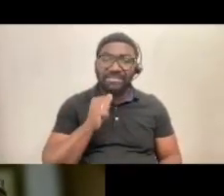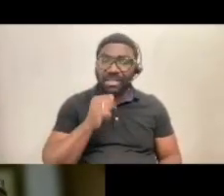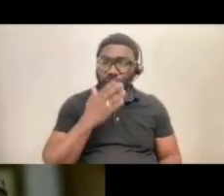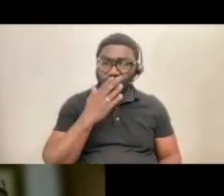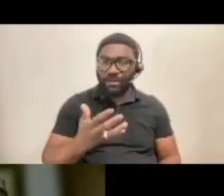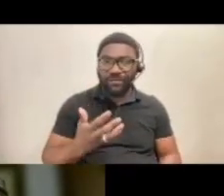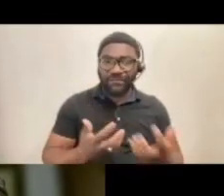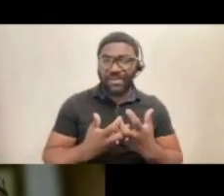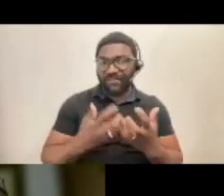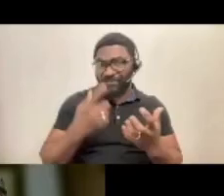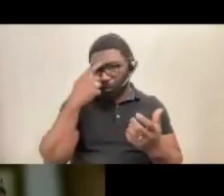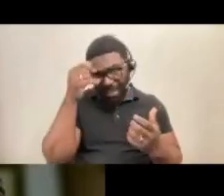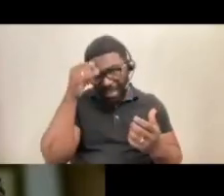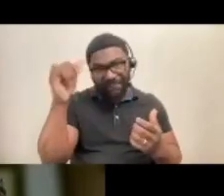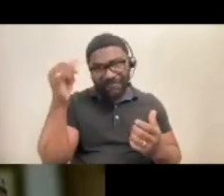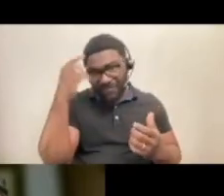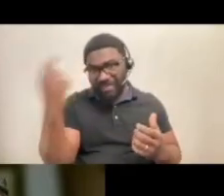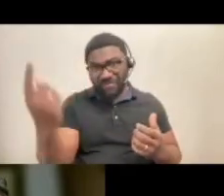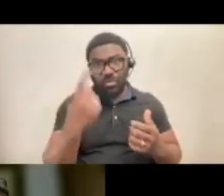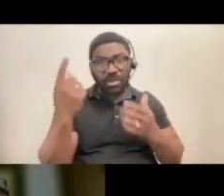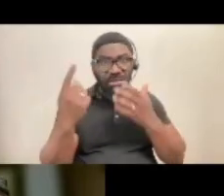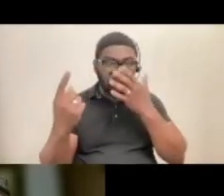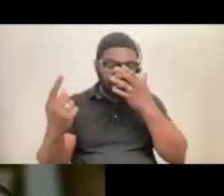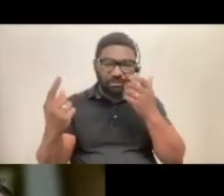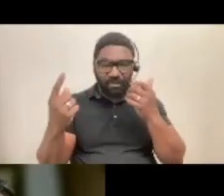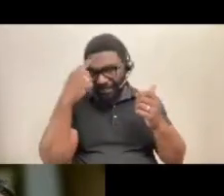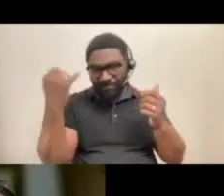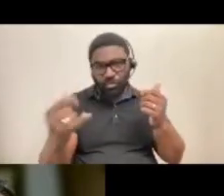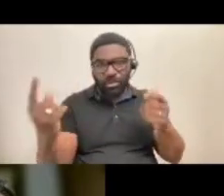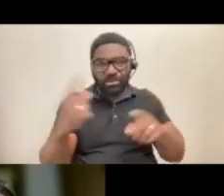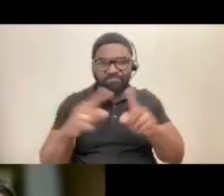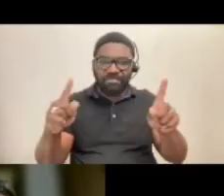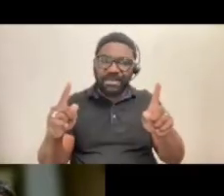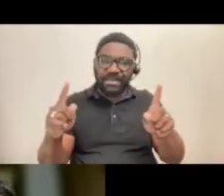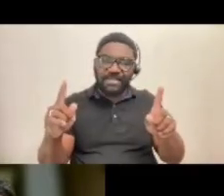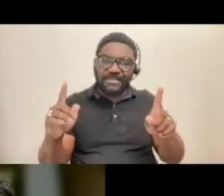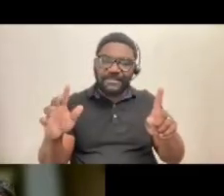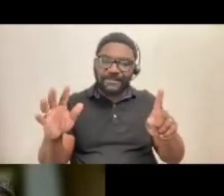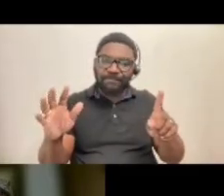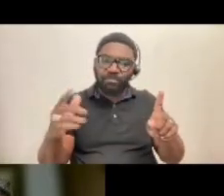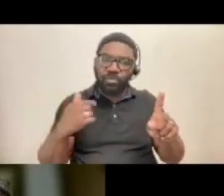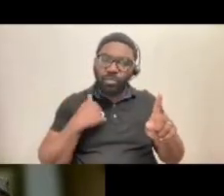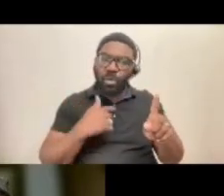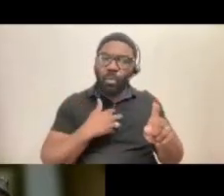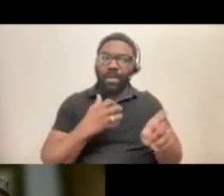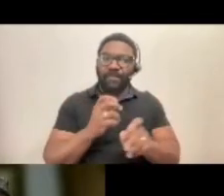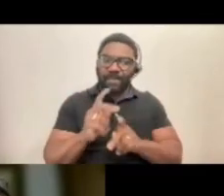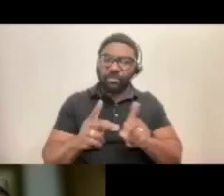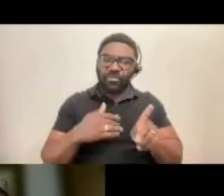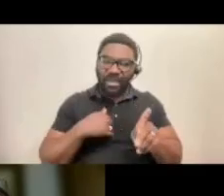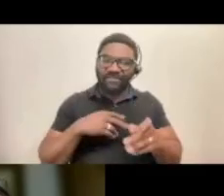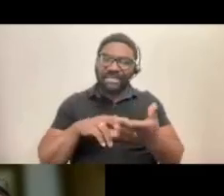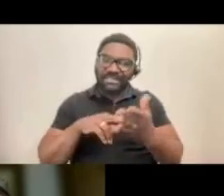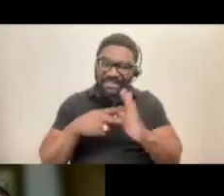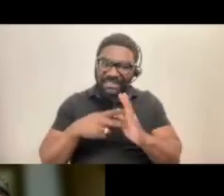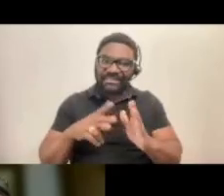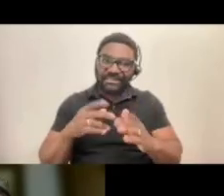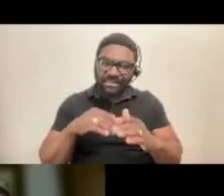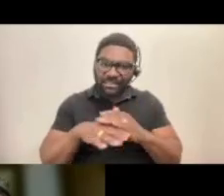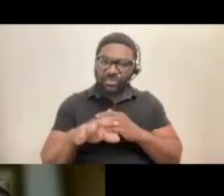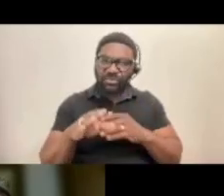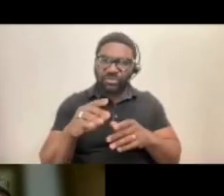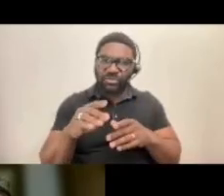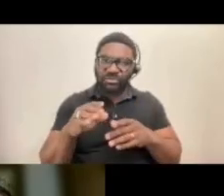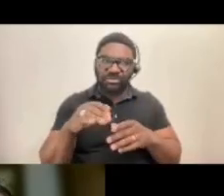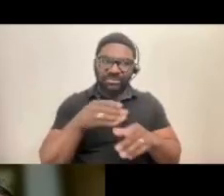so there was a lot of idea. We want to bring people into the field with intention. Training is not inexpensive. So we wanted to focus